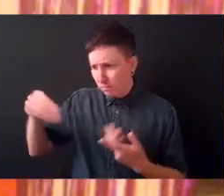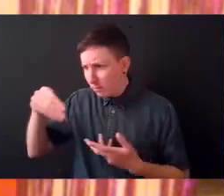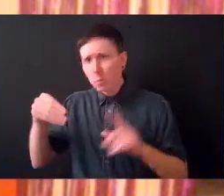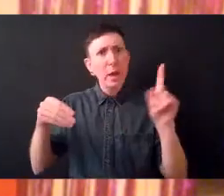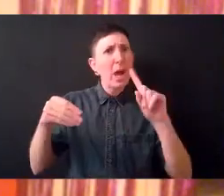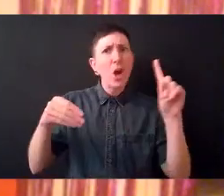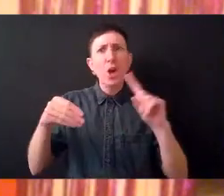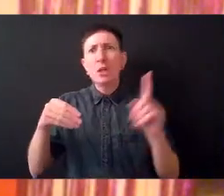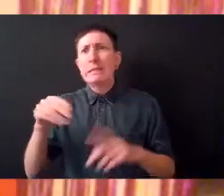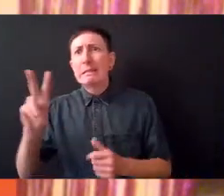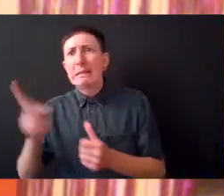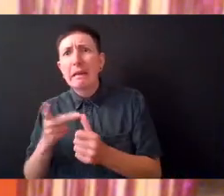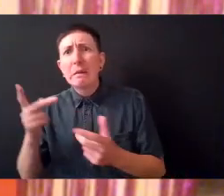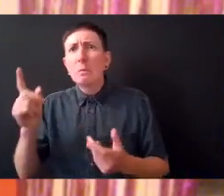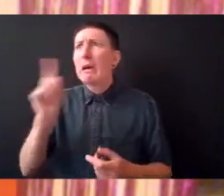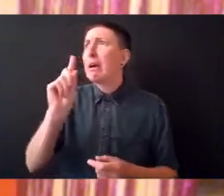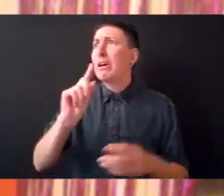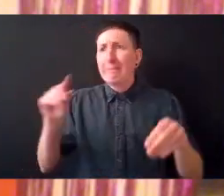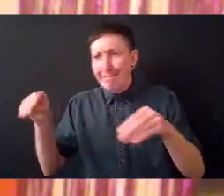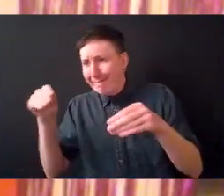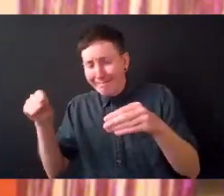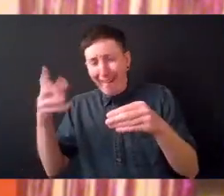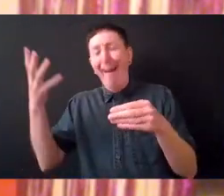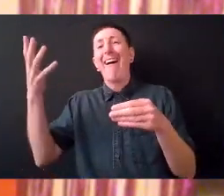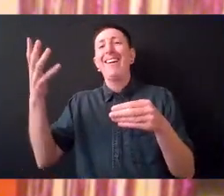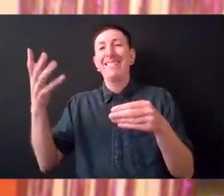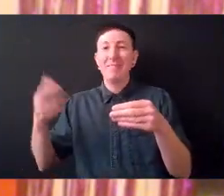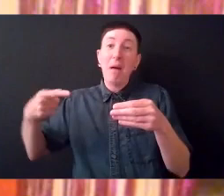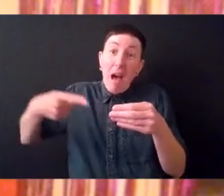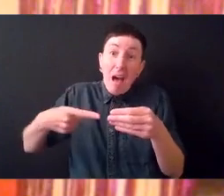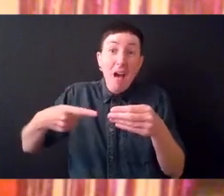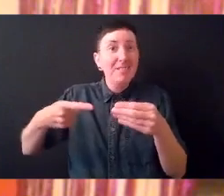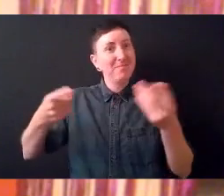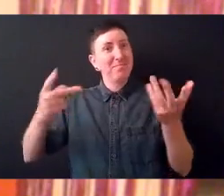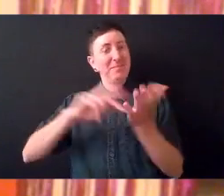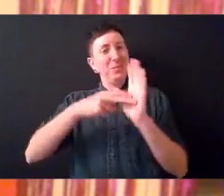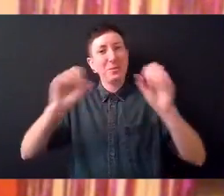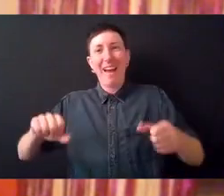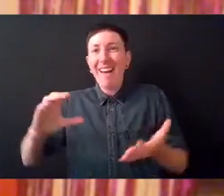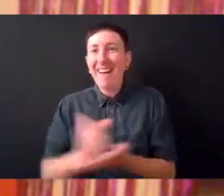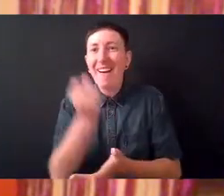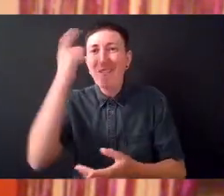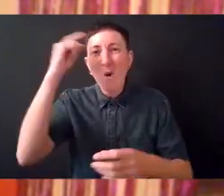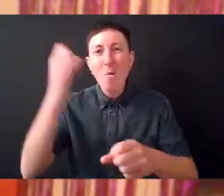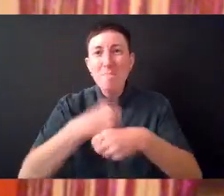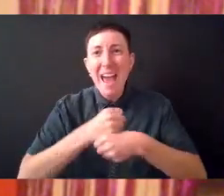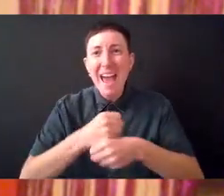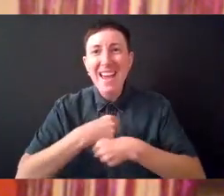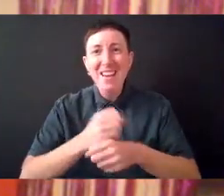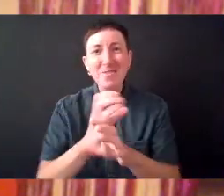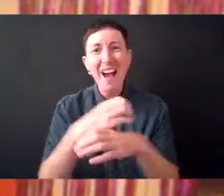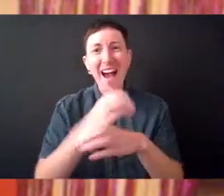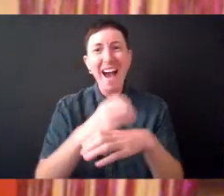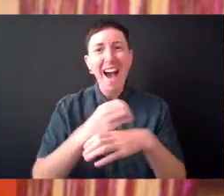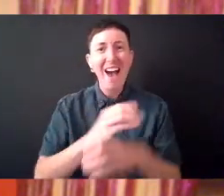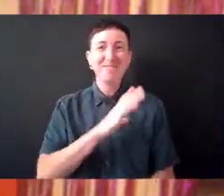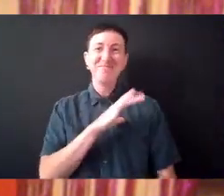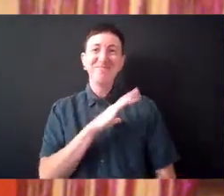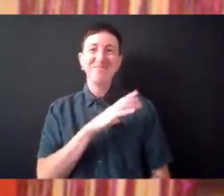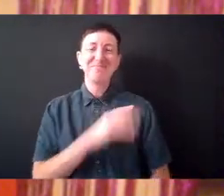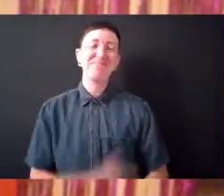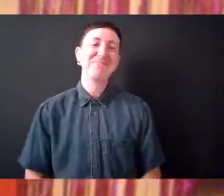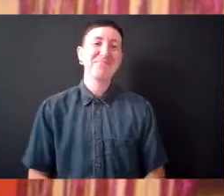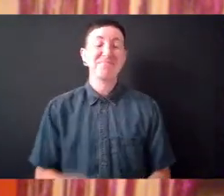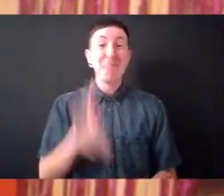frustrating thing, but it's also a beautiful opportunity to create a craft. So we're going to be able to, in our next craft,